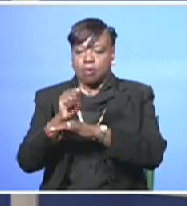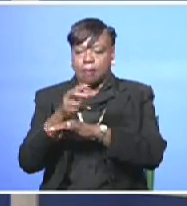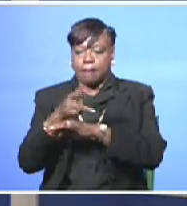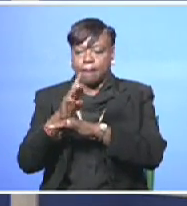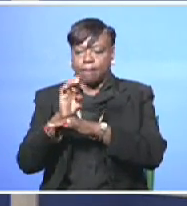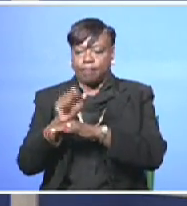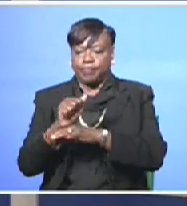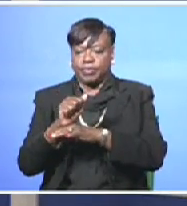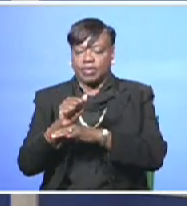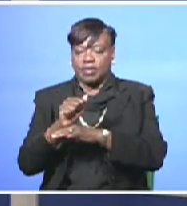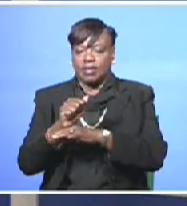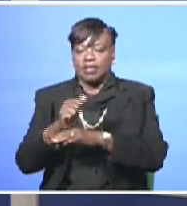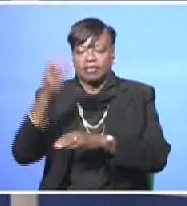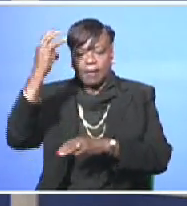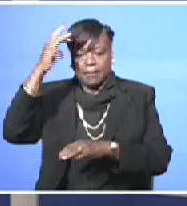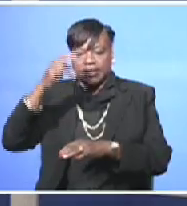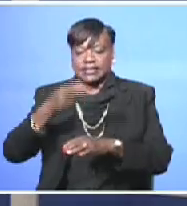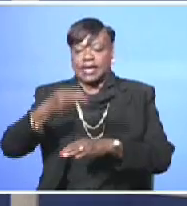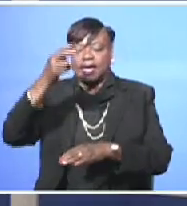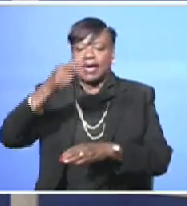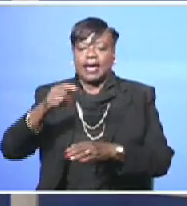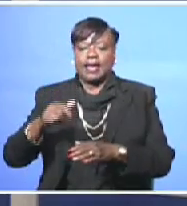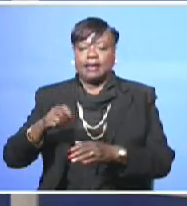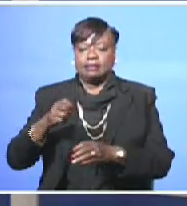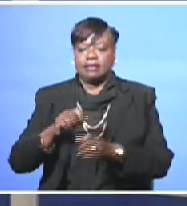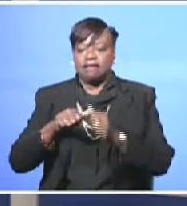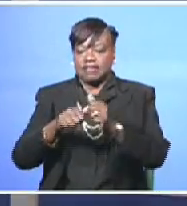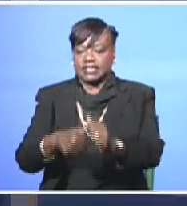a project that can be a model for the rest of this country.